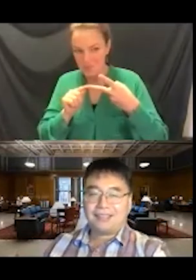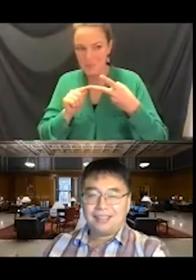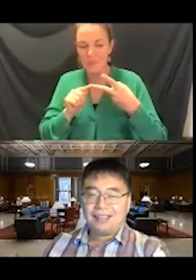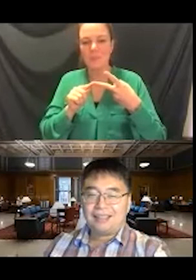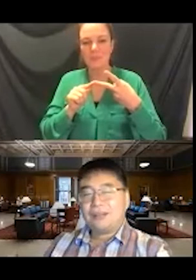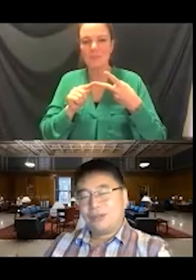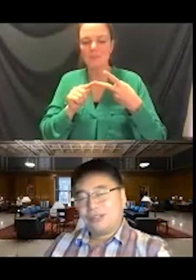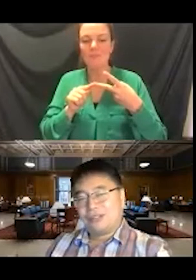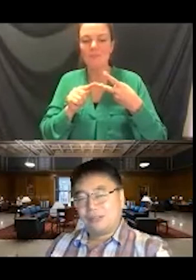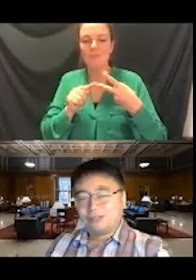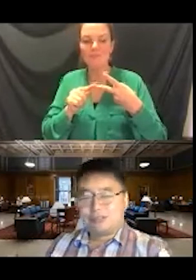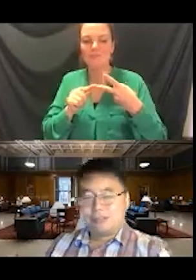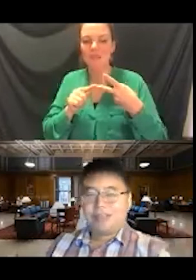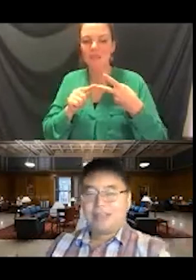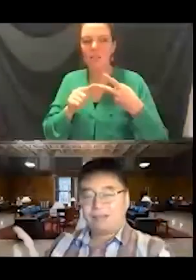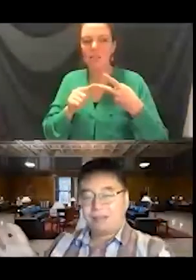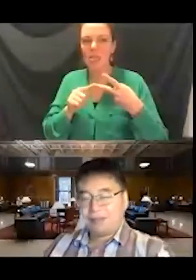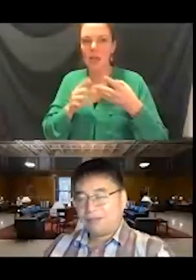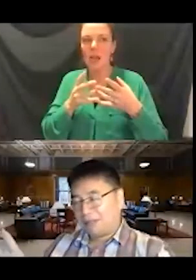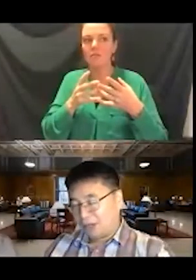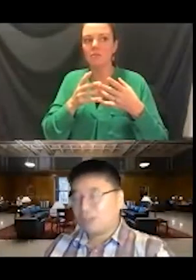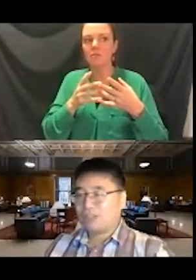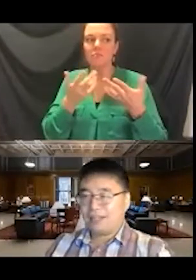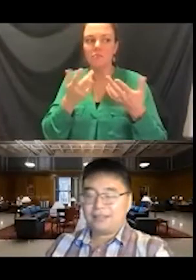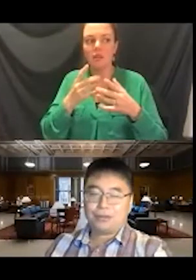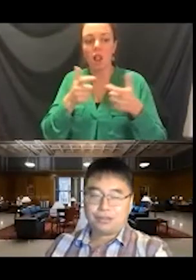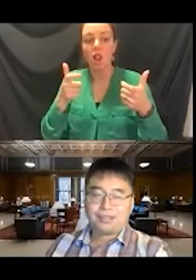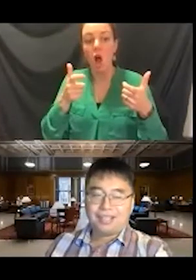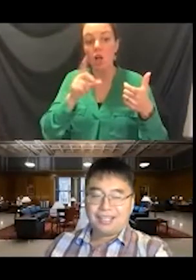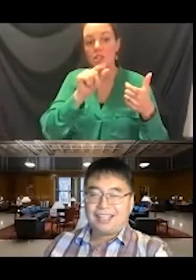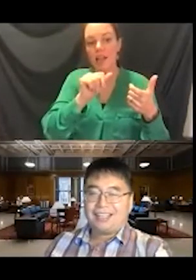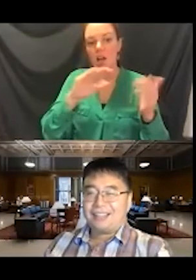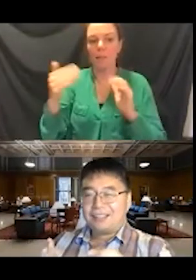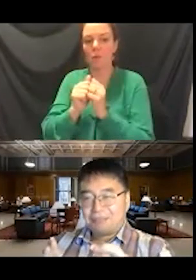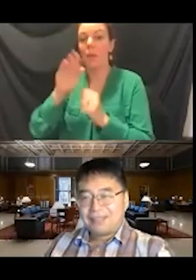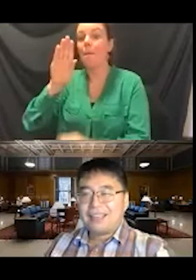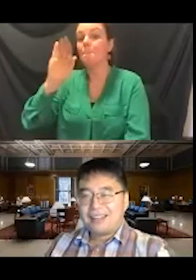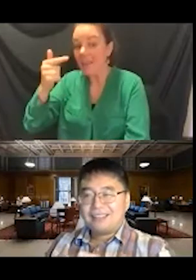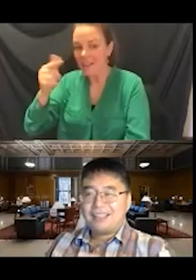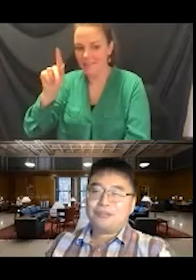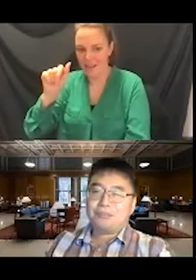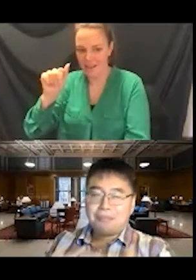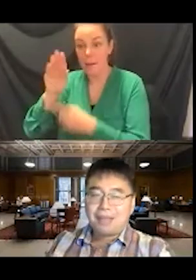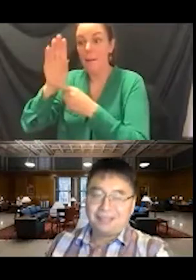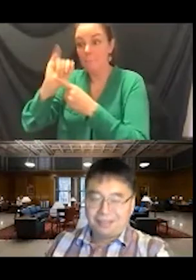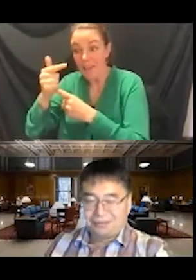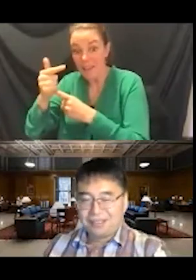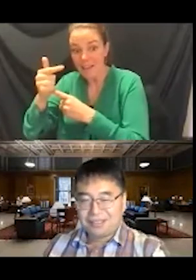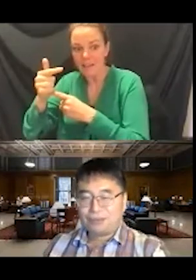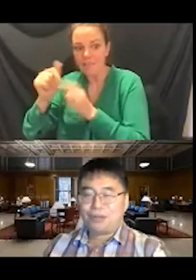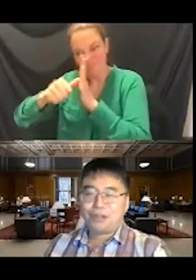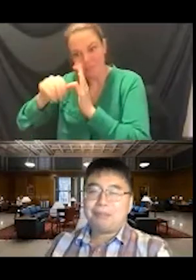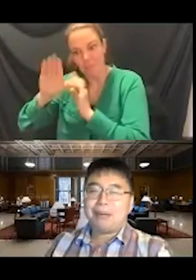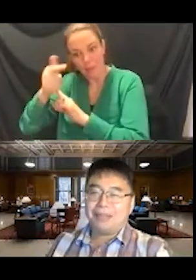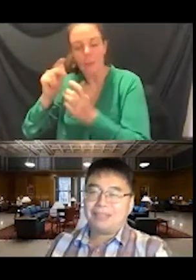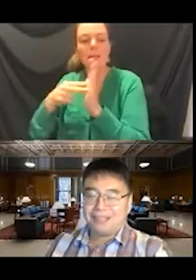defines and distinguishes a big data from a large data set, which is that big data tends to be messy, right? So